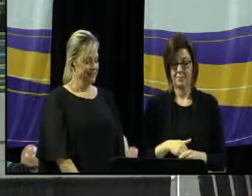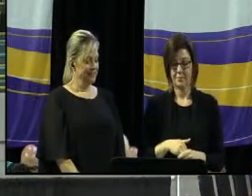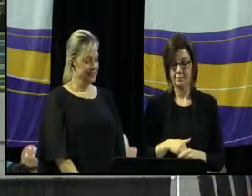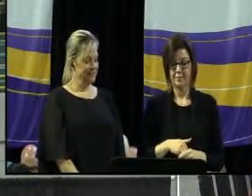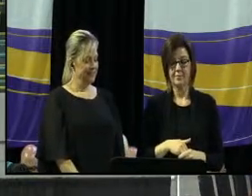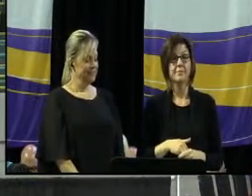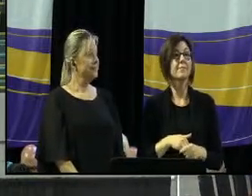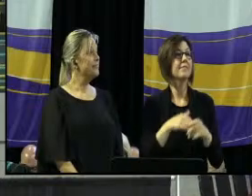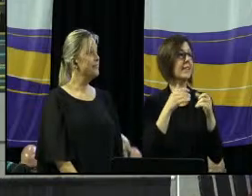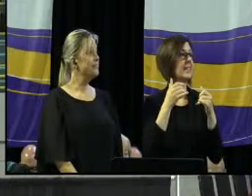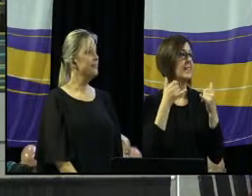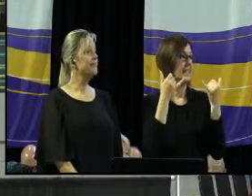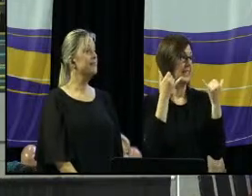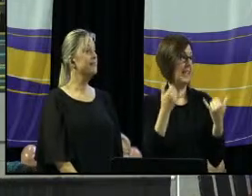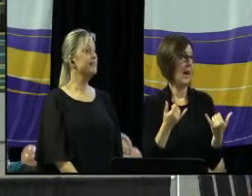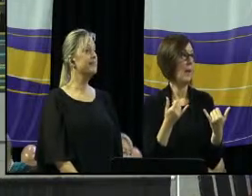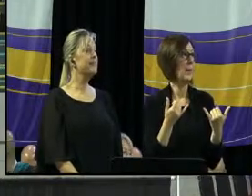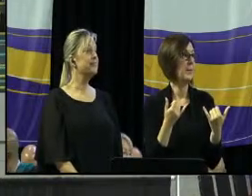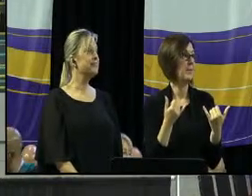Now,